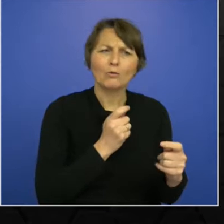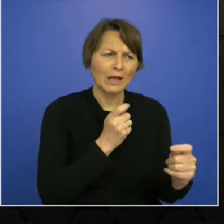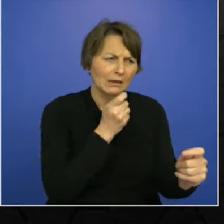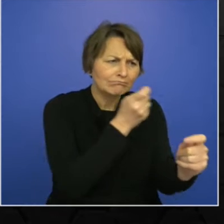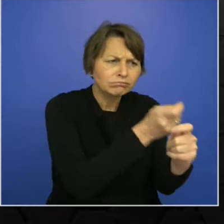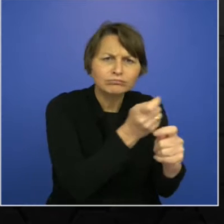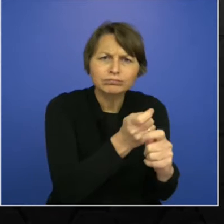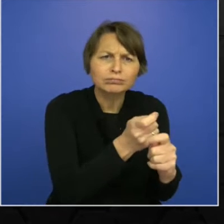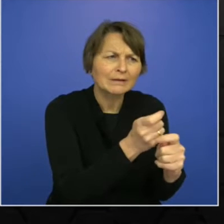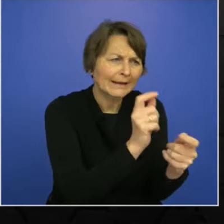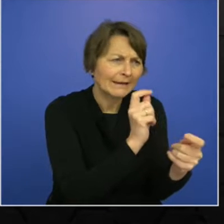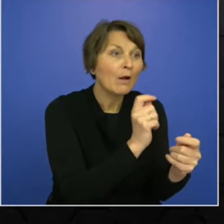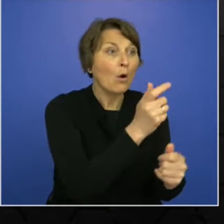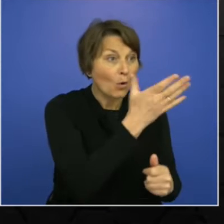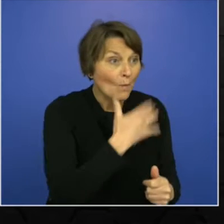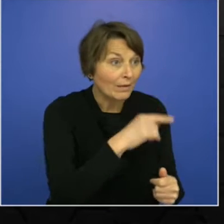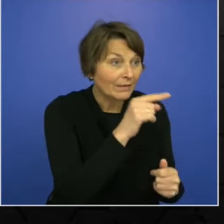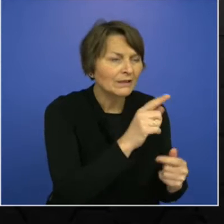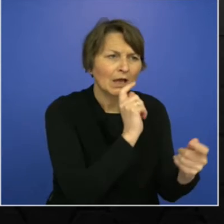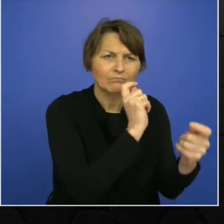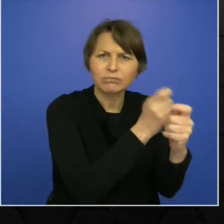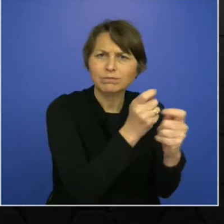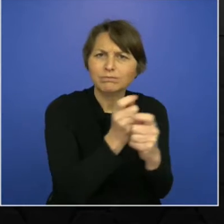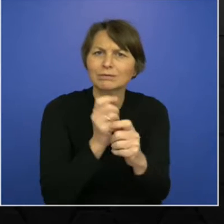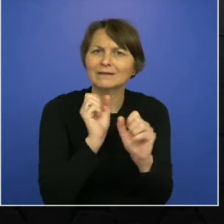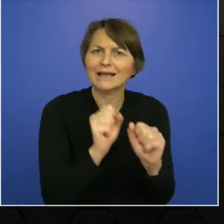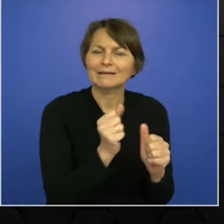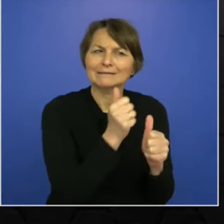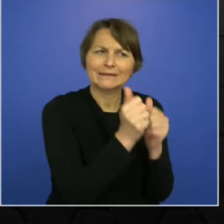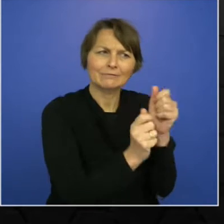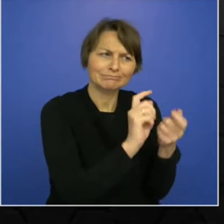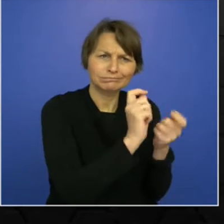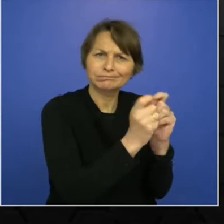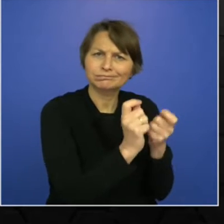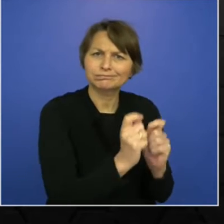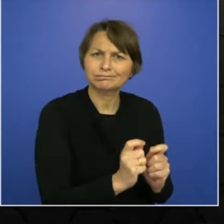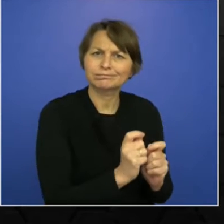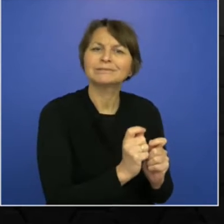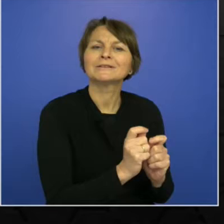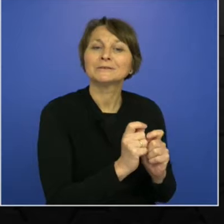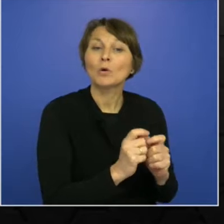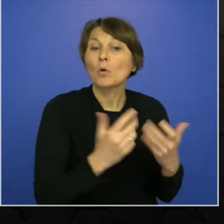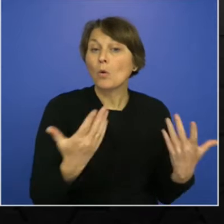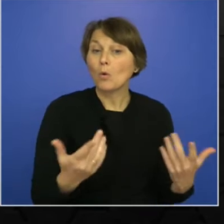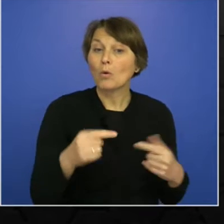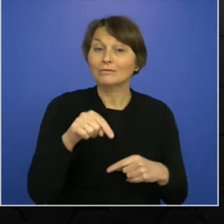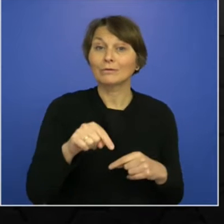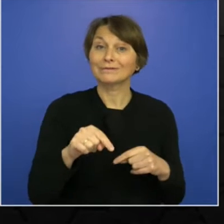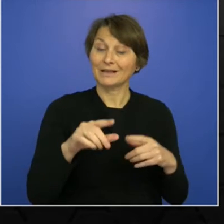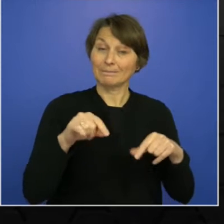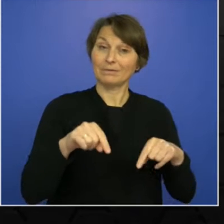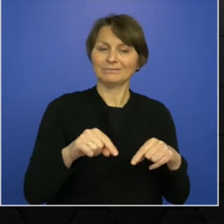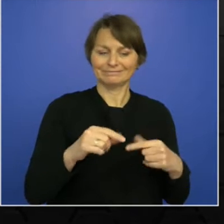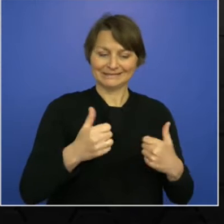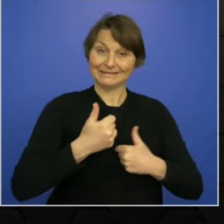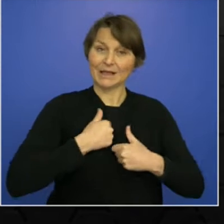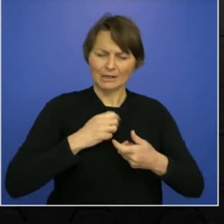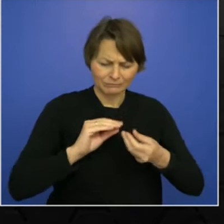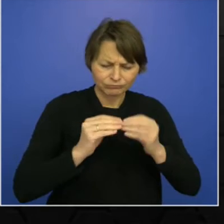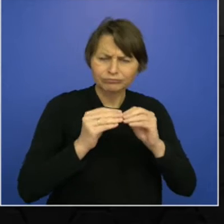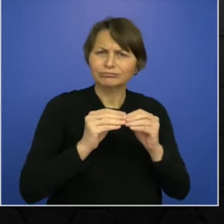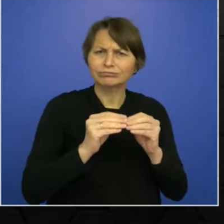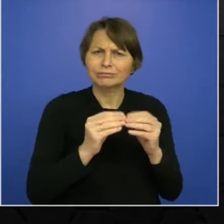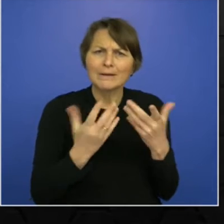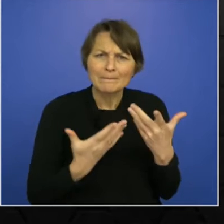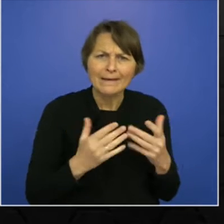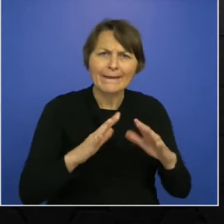information systems, which is really important for organizations that start building their own bots so that they can connect with their databases and their